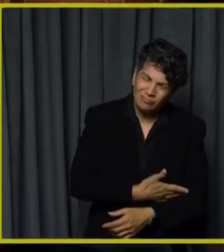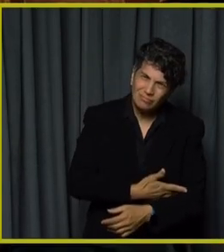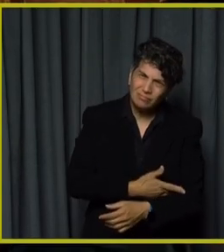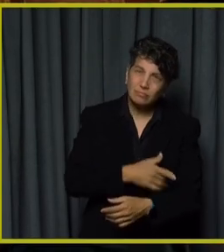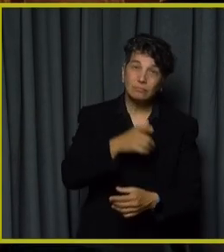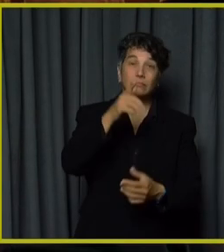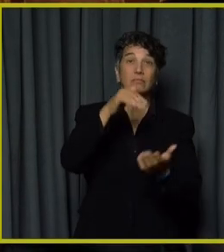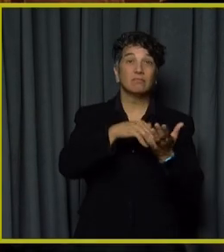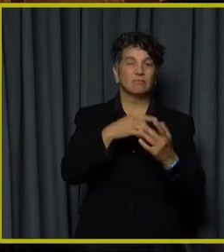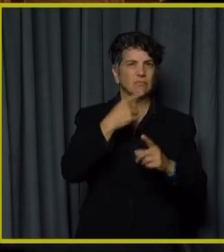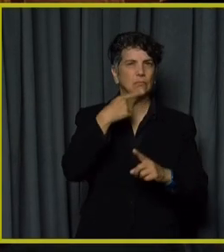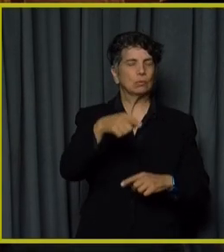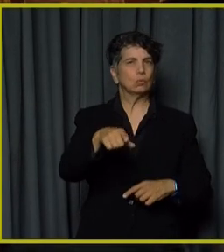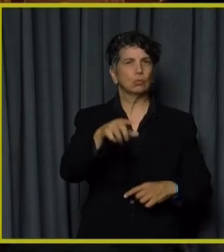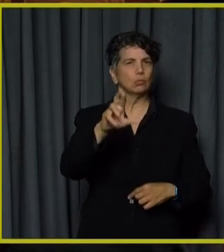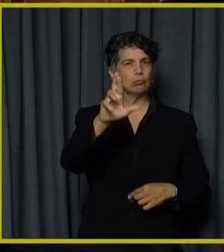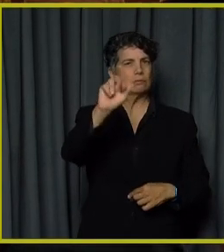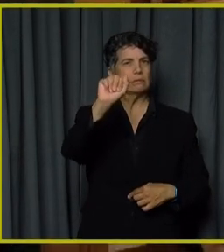1 in 5 million.